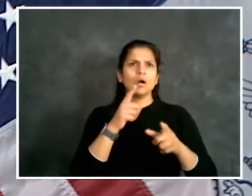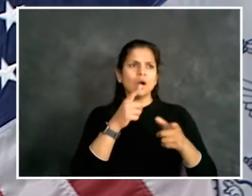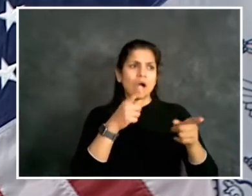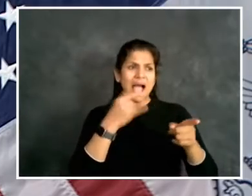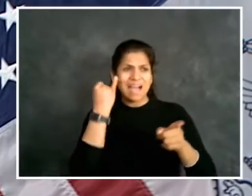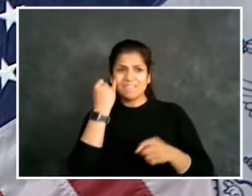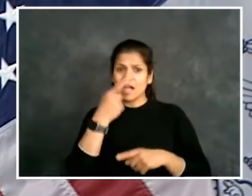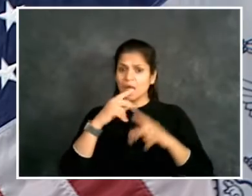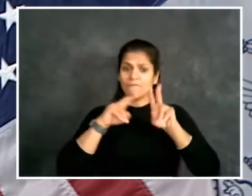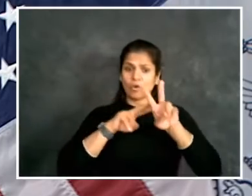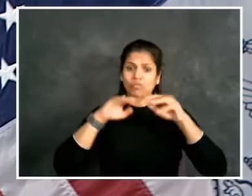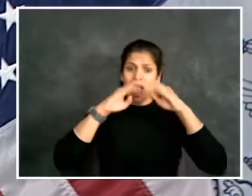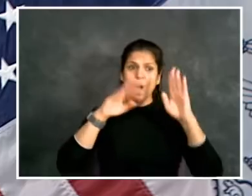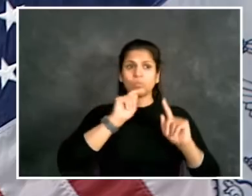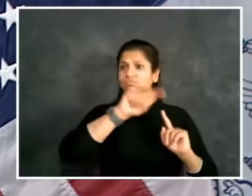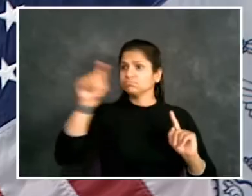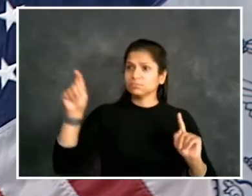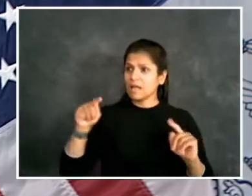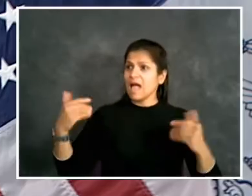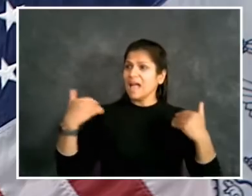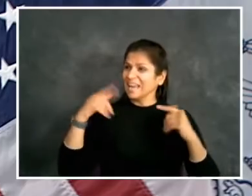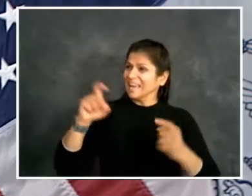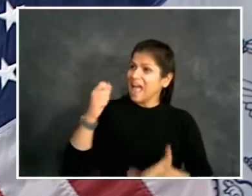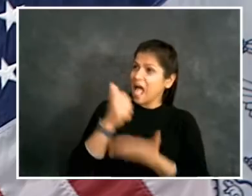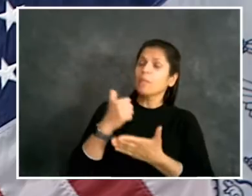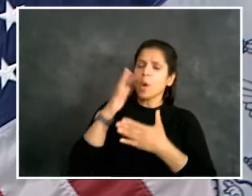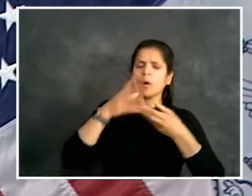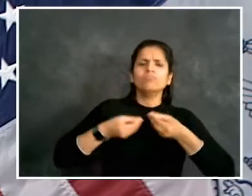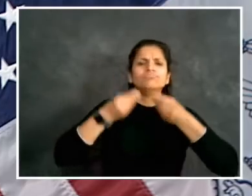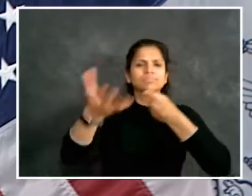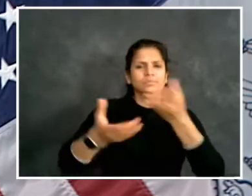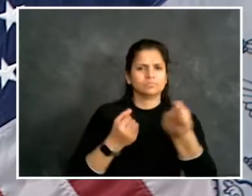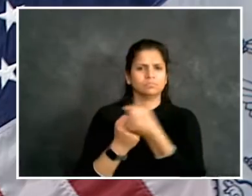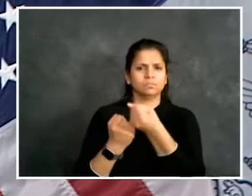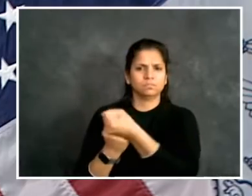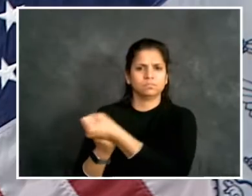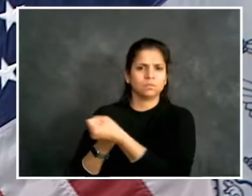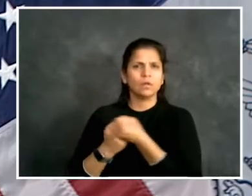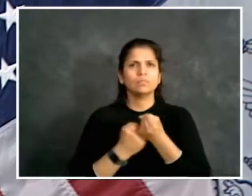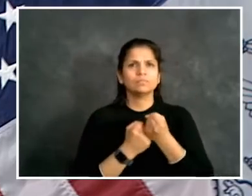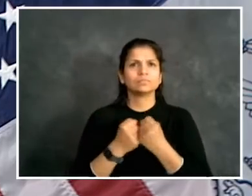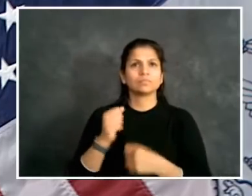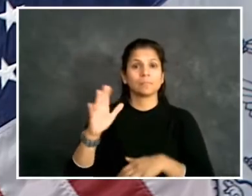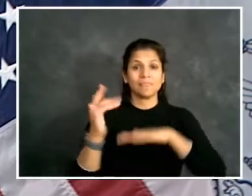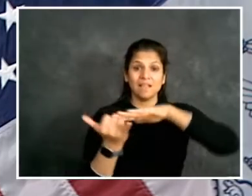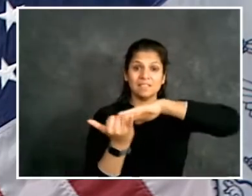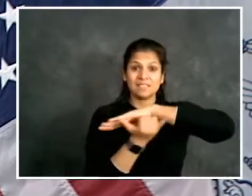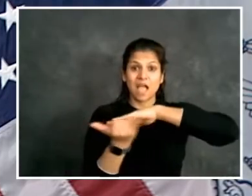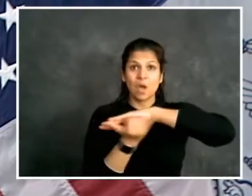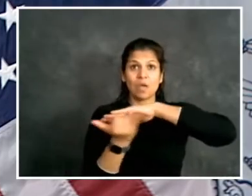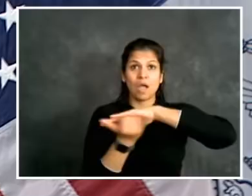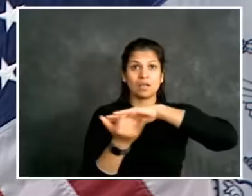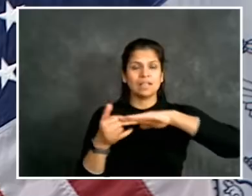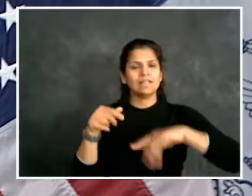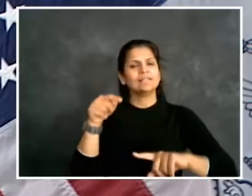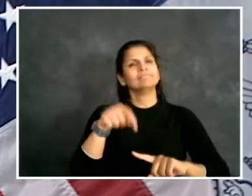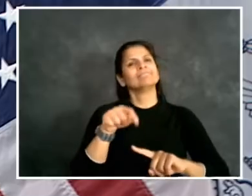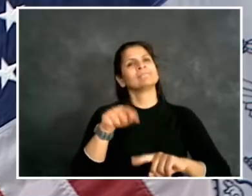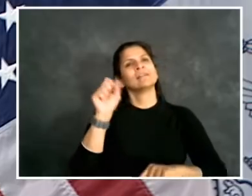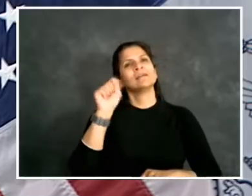subway, yeah, the idea that I absolutely believe in is the combination of NYPD and homeless outreach